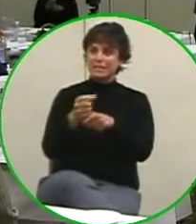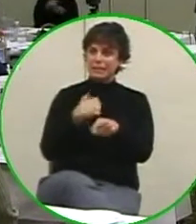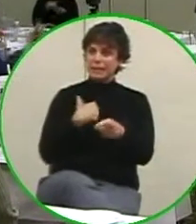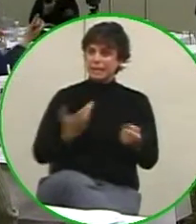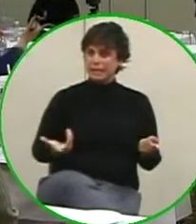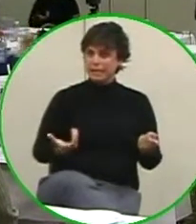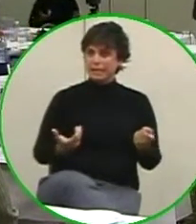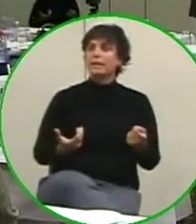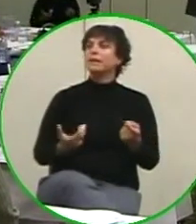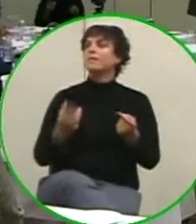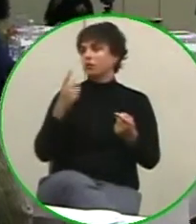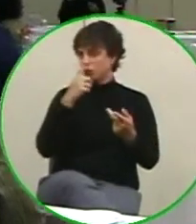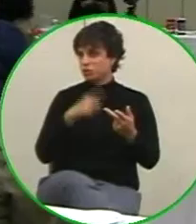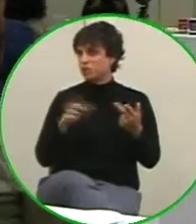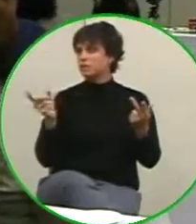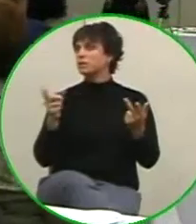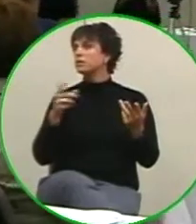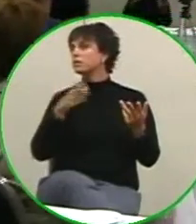you're allergic to it,